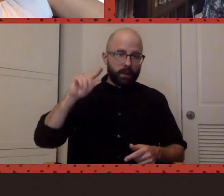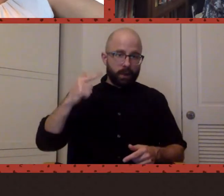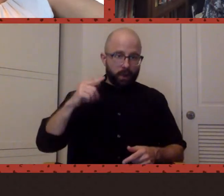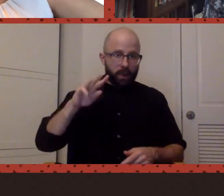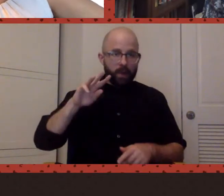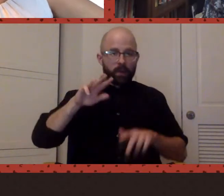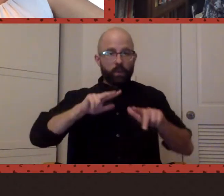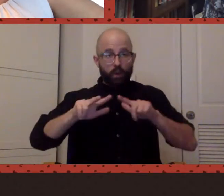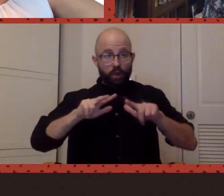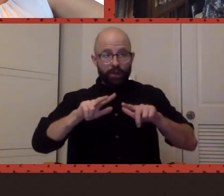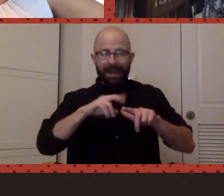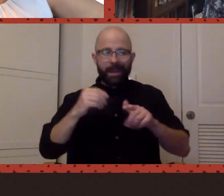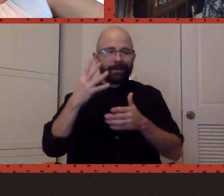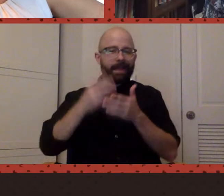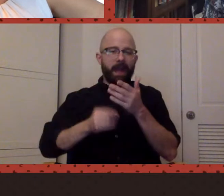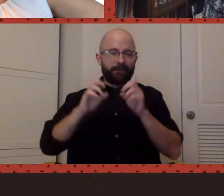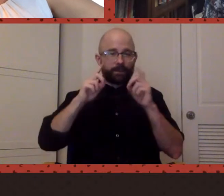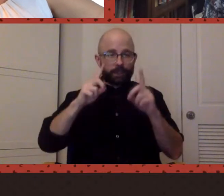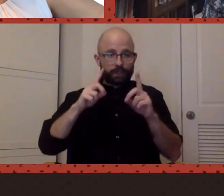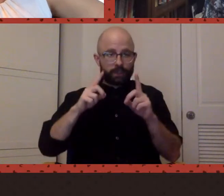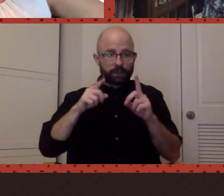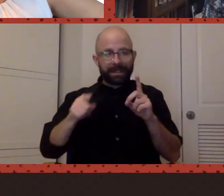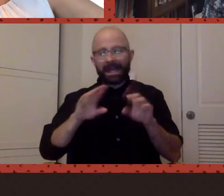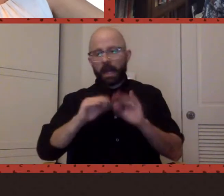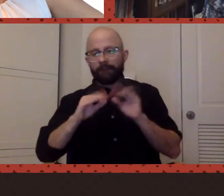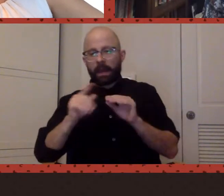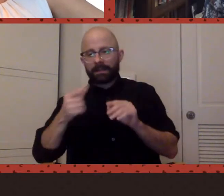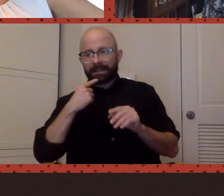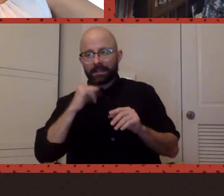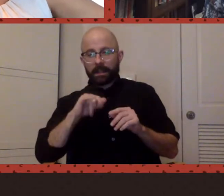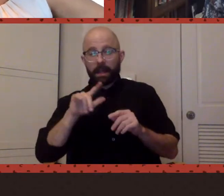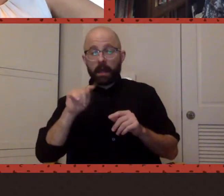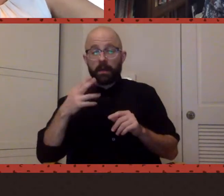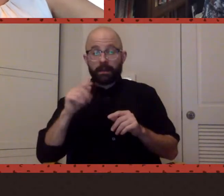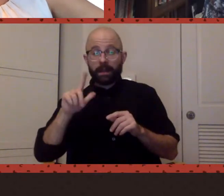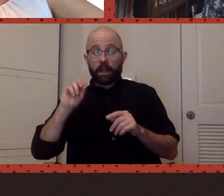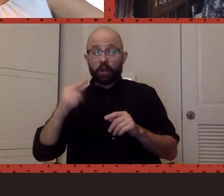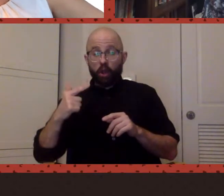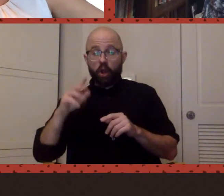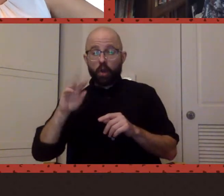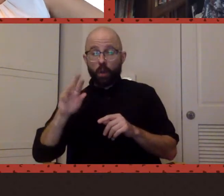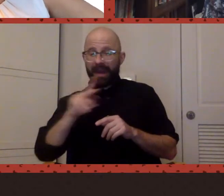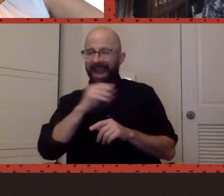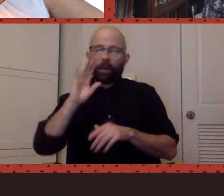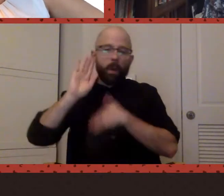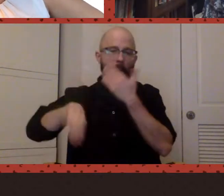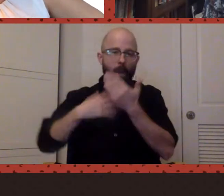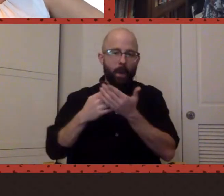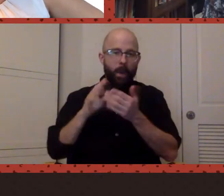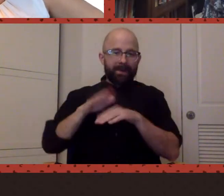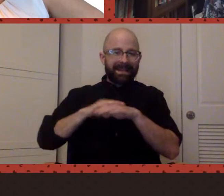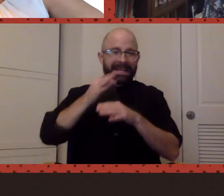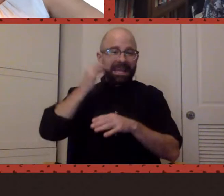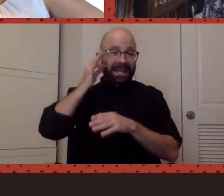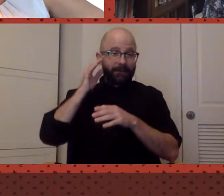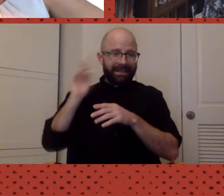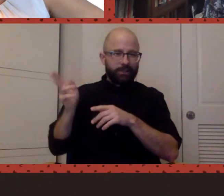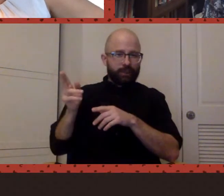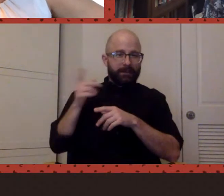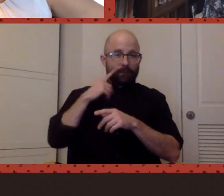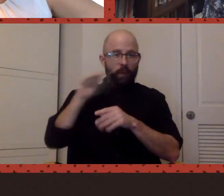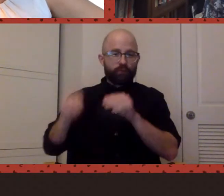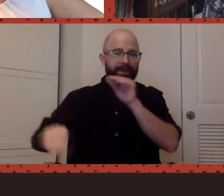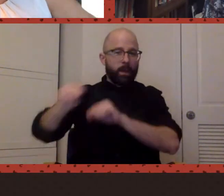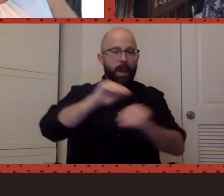it. And he clarifies too, the long walk, but all Native history and the possibilities of relocation on different